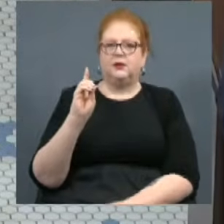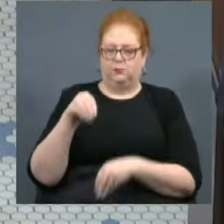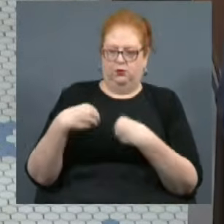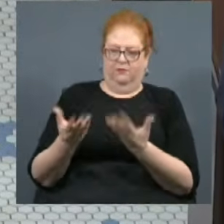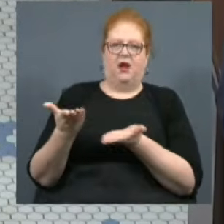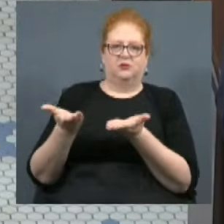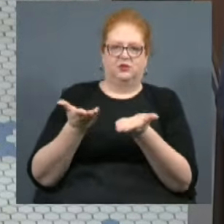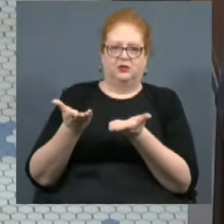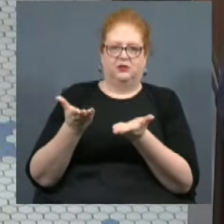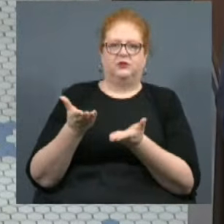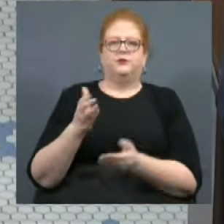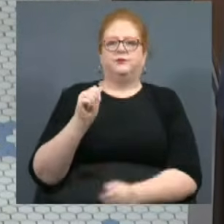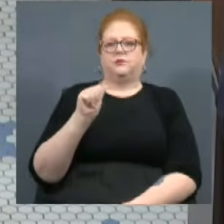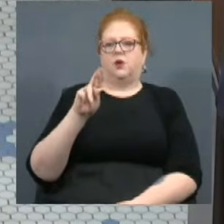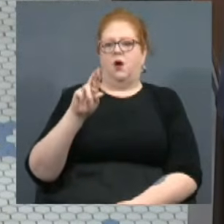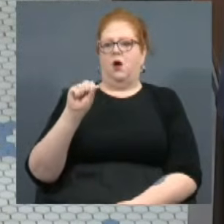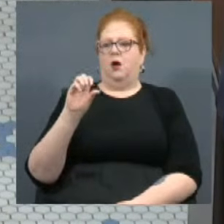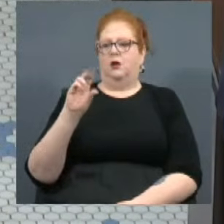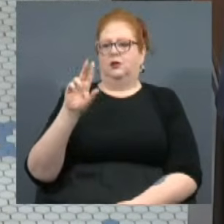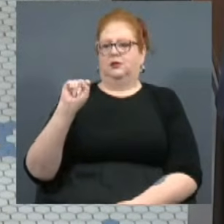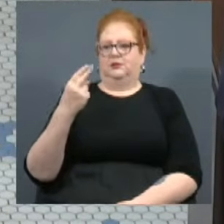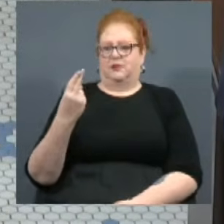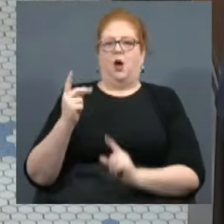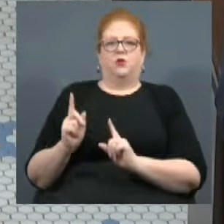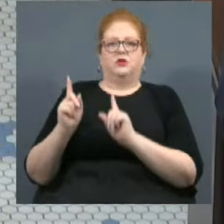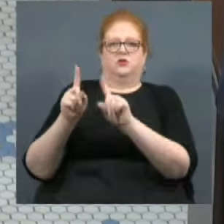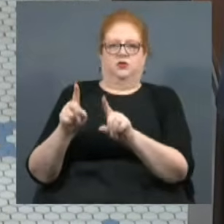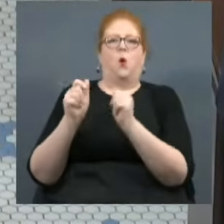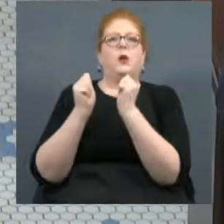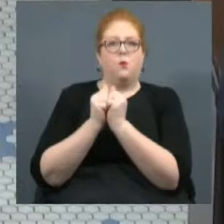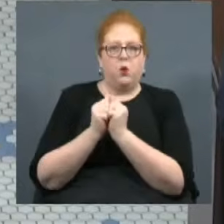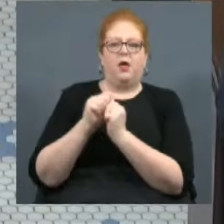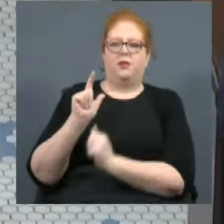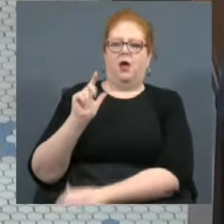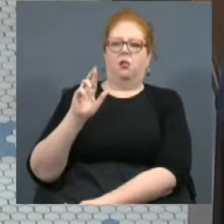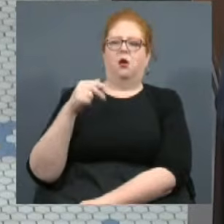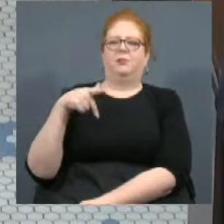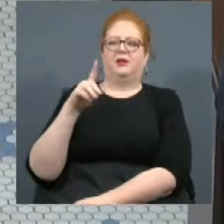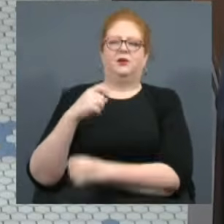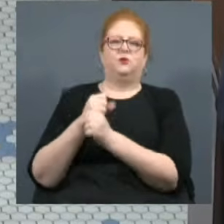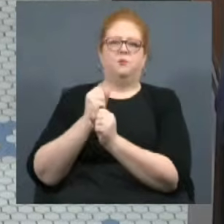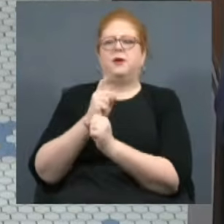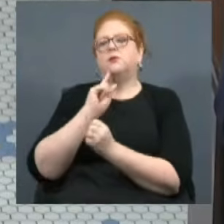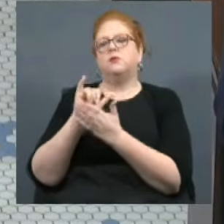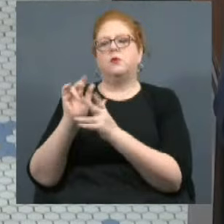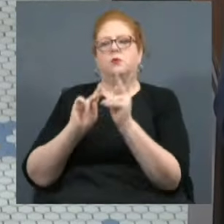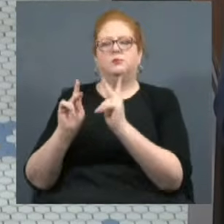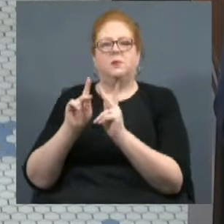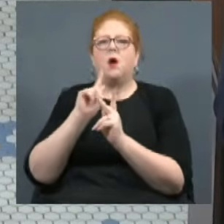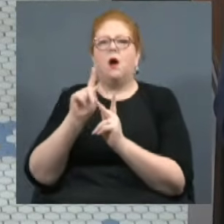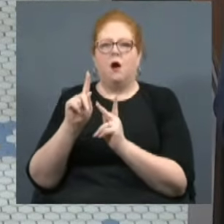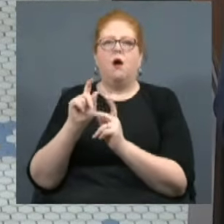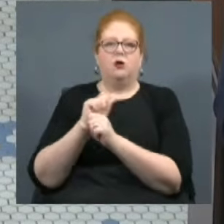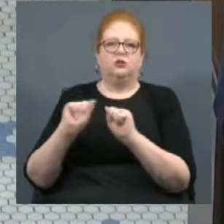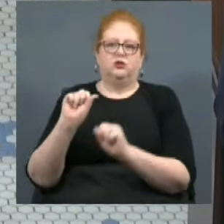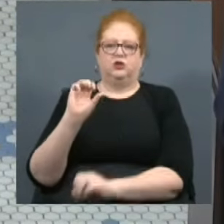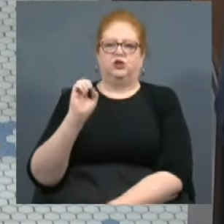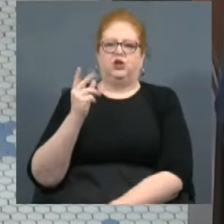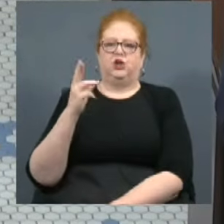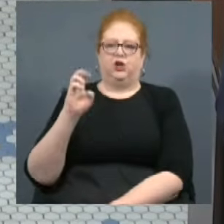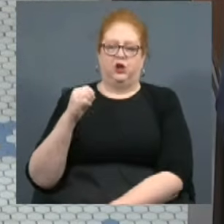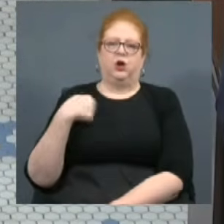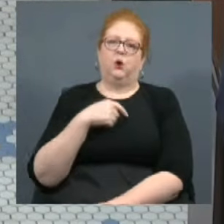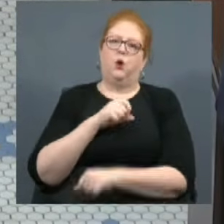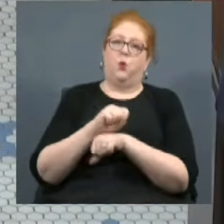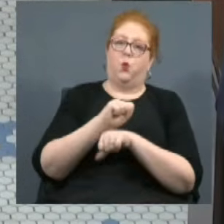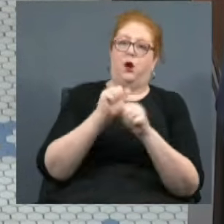staff is providing services, actually going out with Little Rock PD to make sure that they're secure. And then also, we're working with MHA to secure the site.